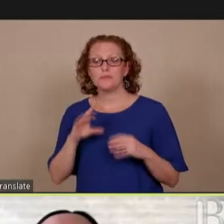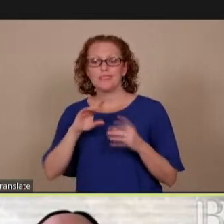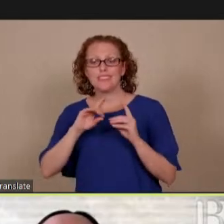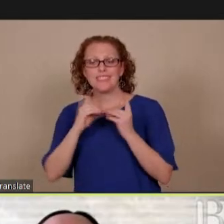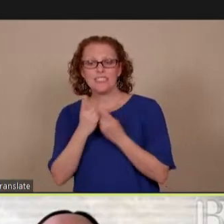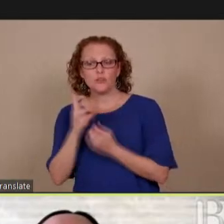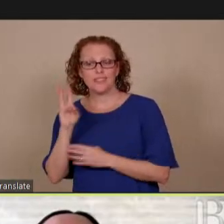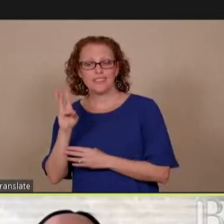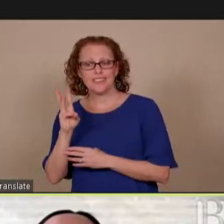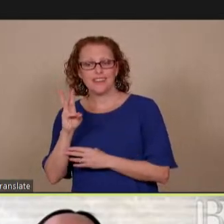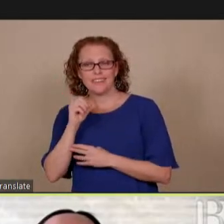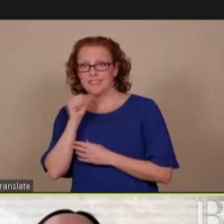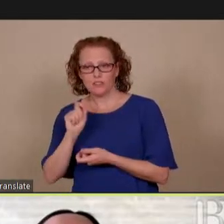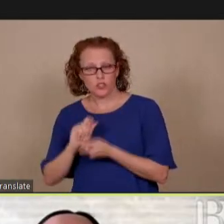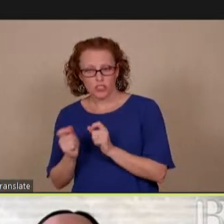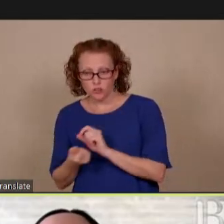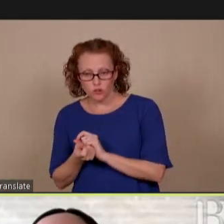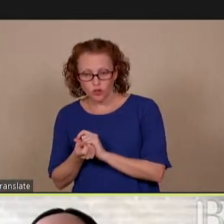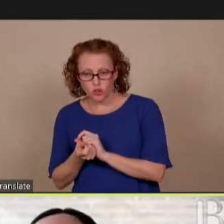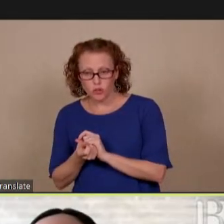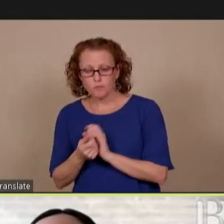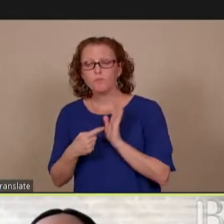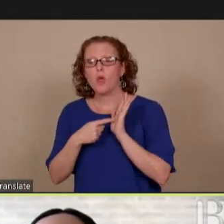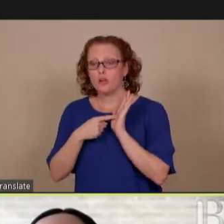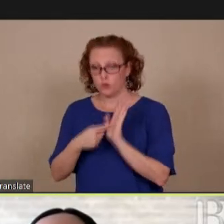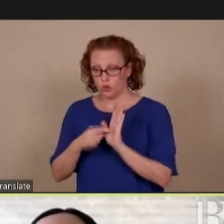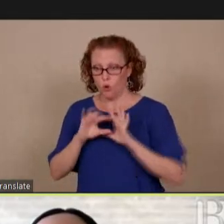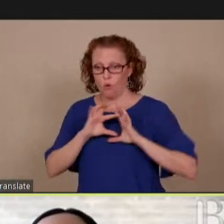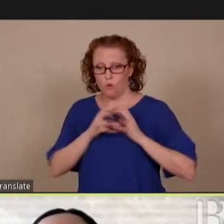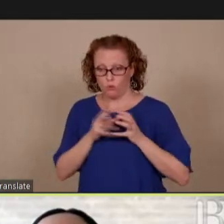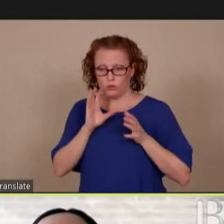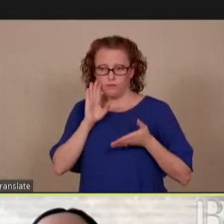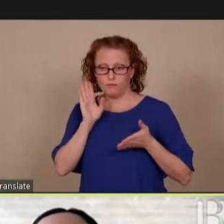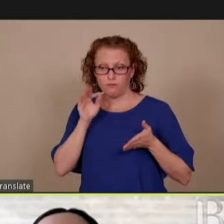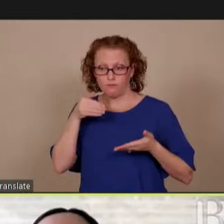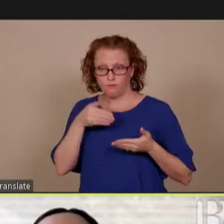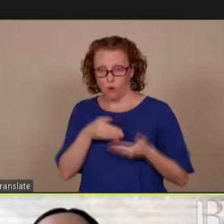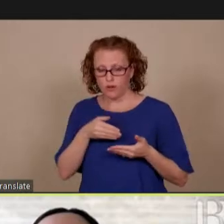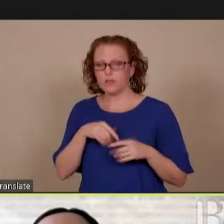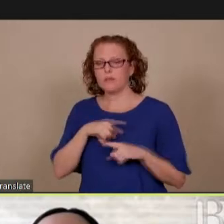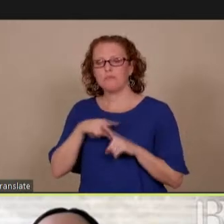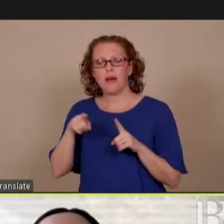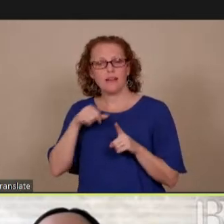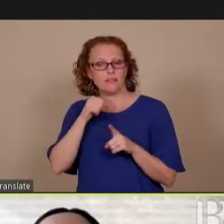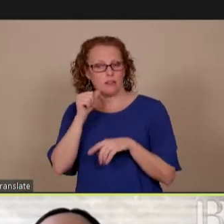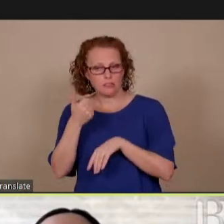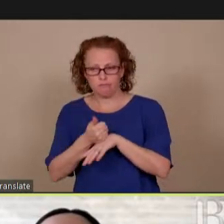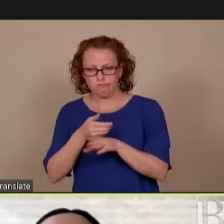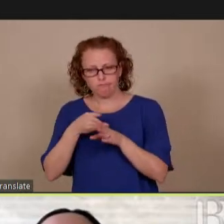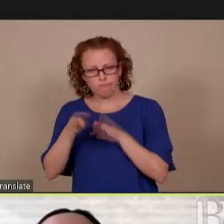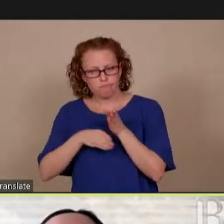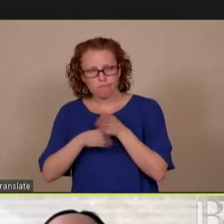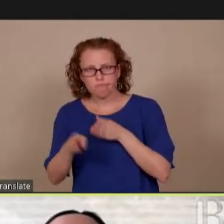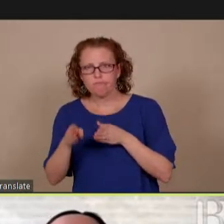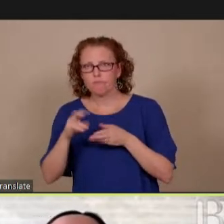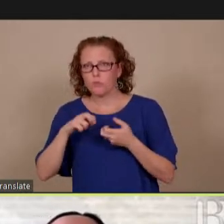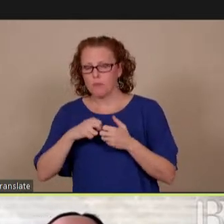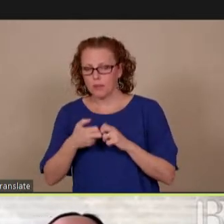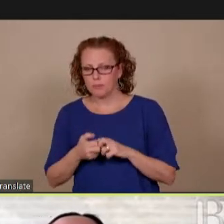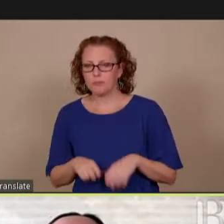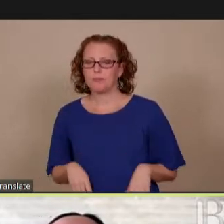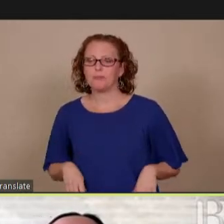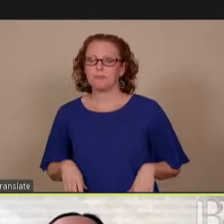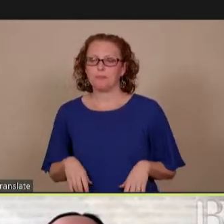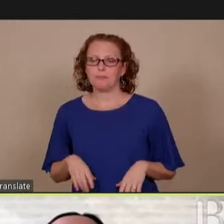and contiguous districts, but it doesn't create a majority minority district. And we did take